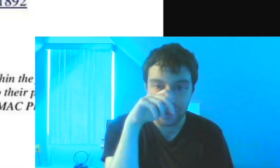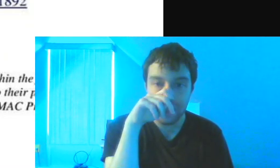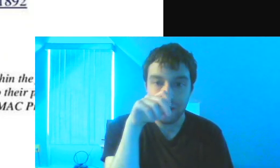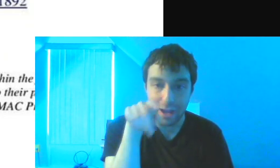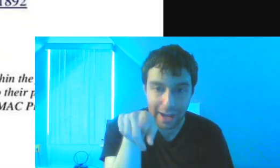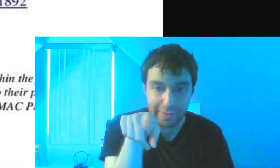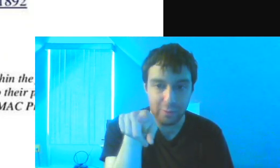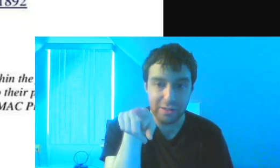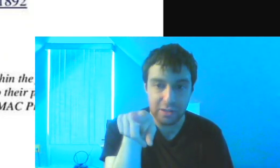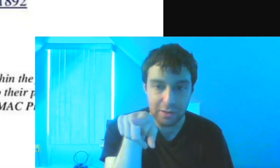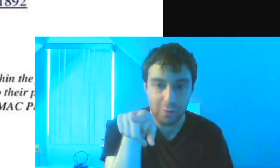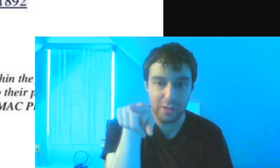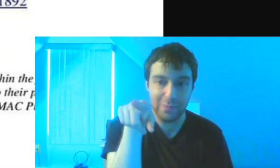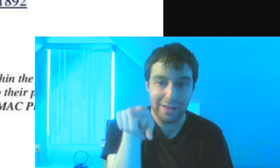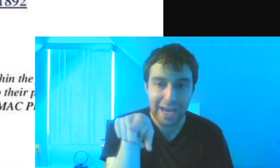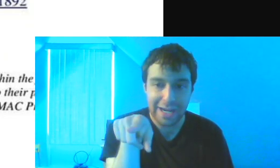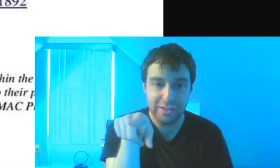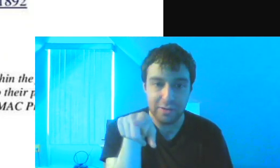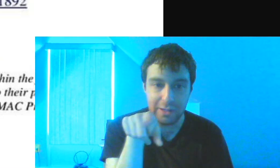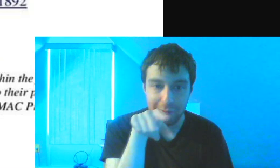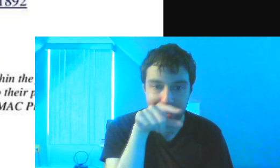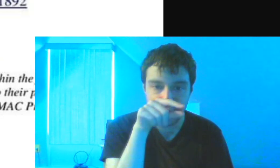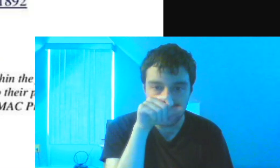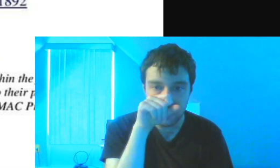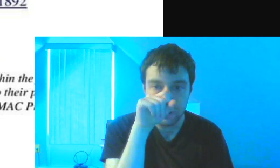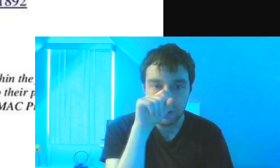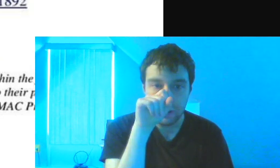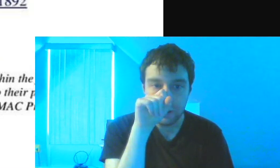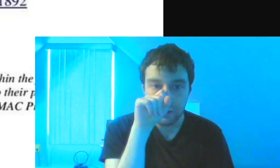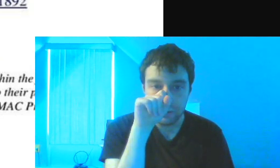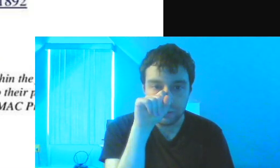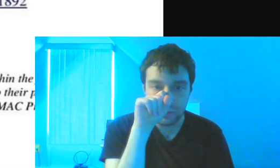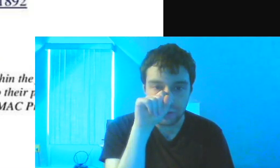without either return or spontaneous circulation.